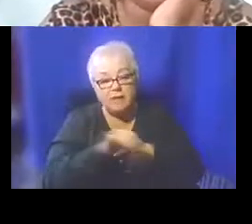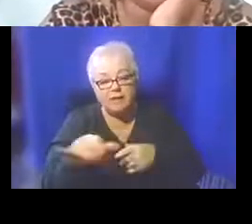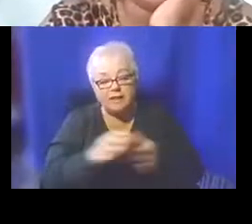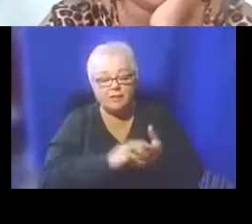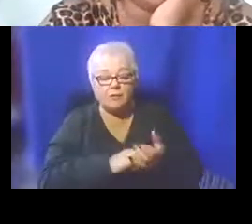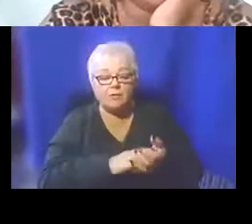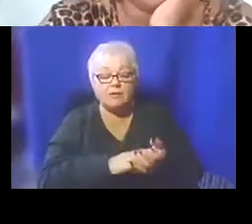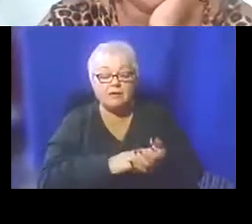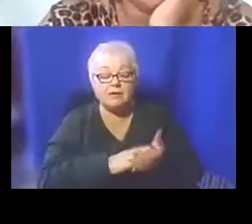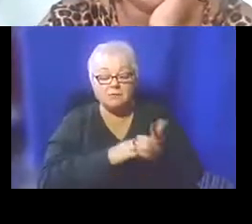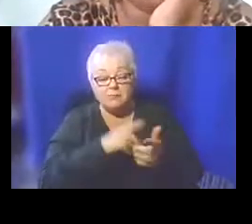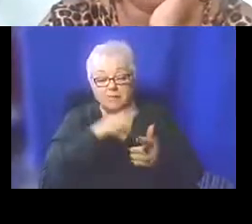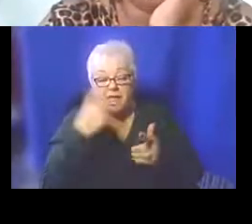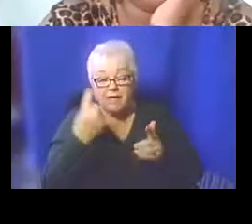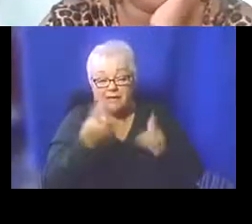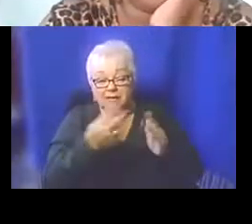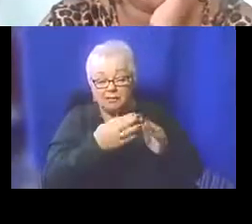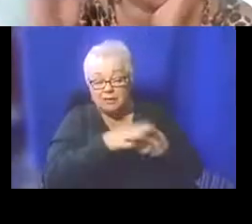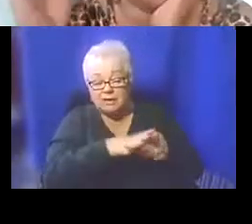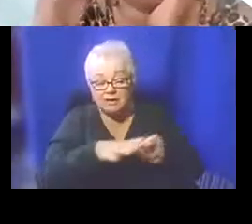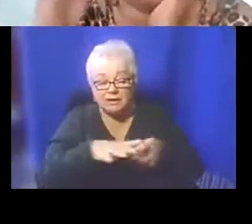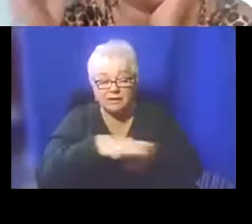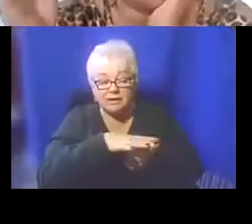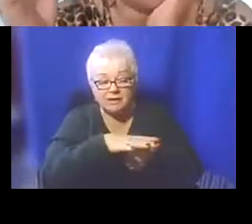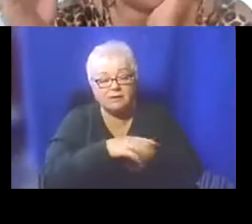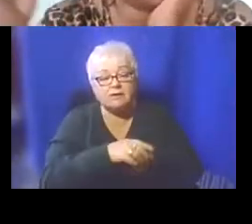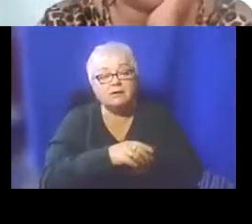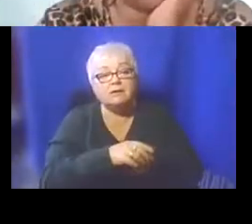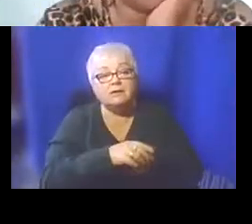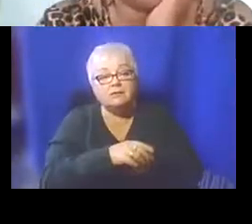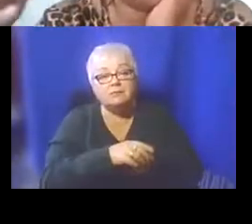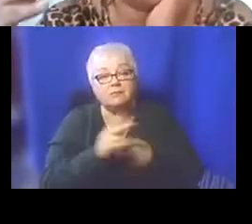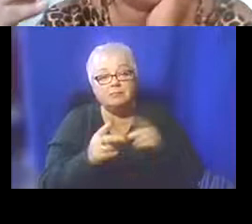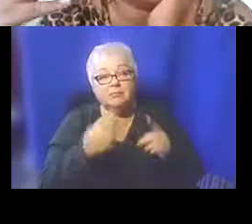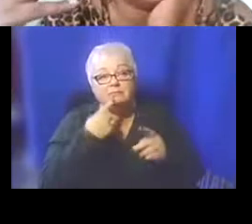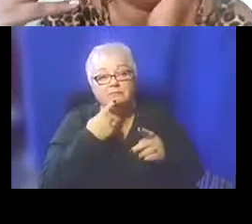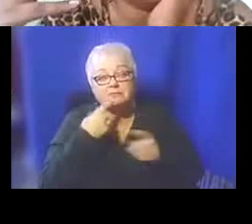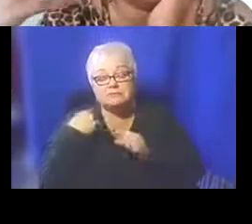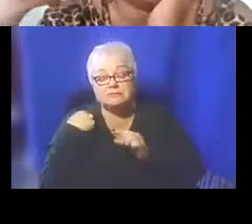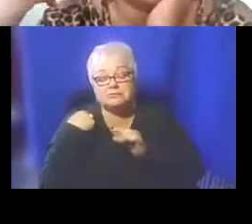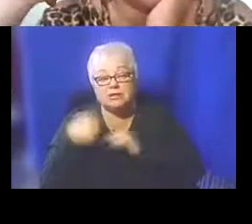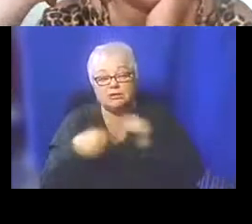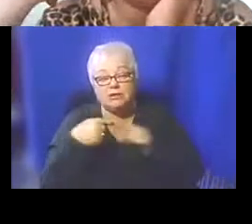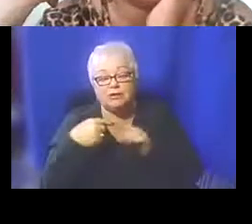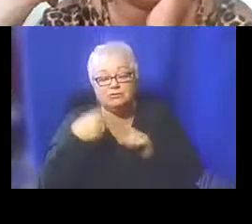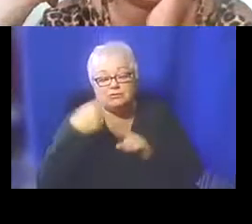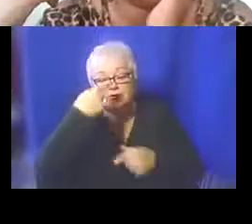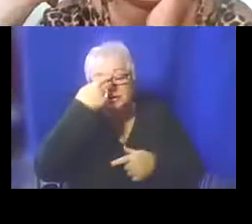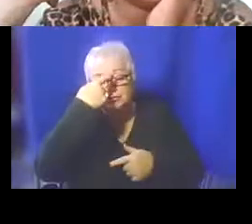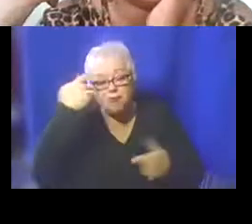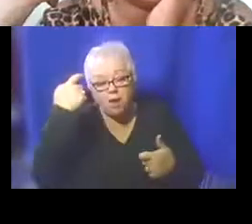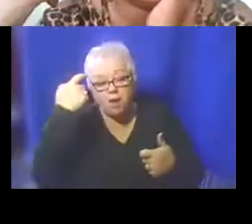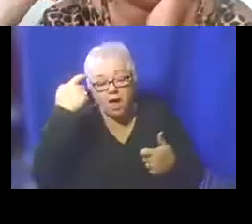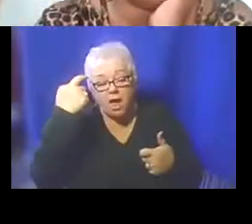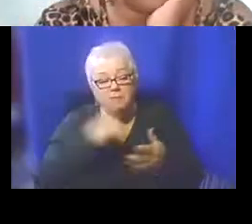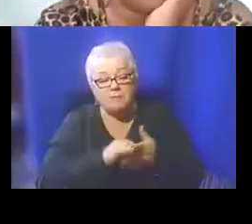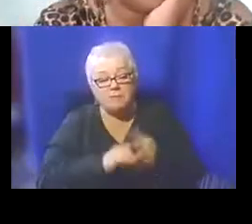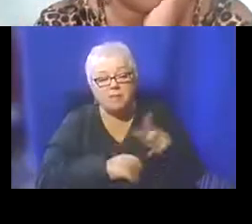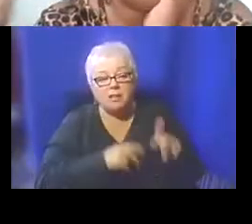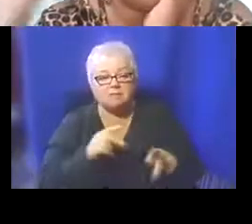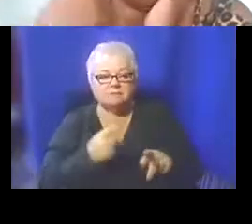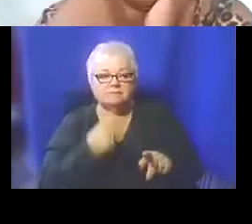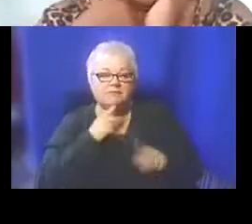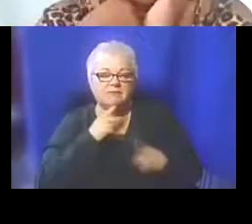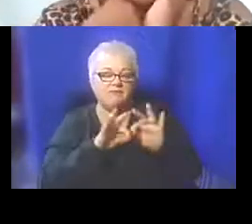Black community, and we've talked, and folks mentioned it, generational trauma, folks mentioned